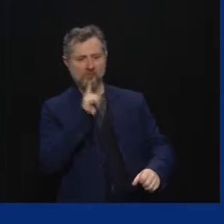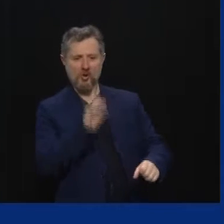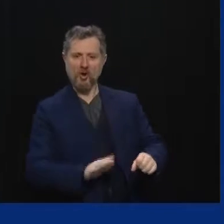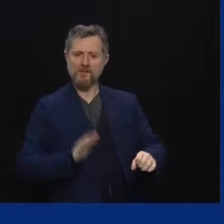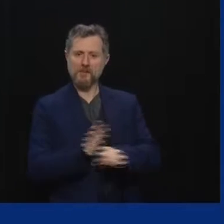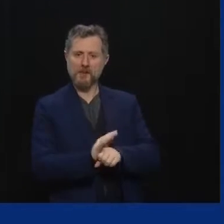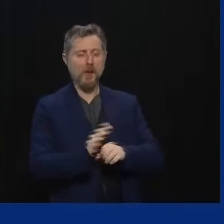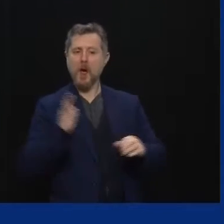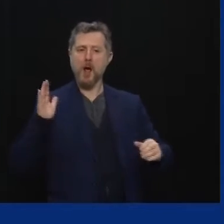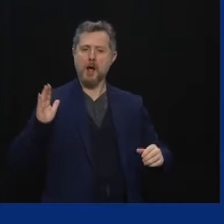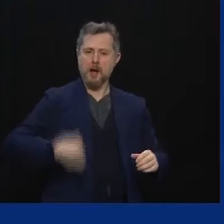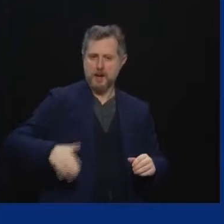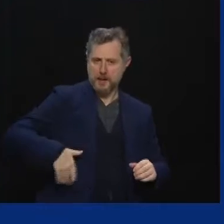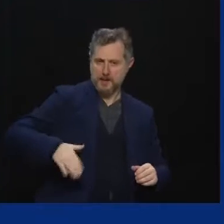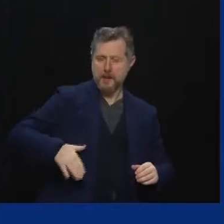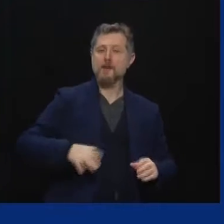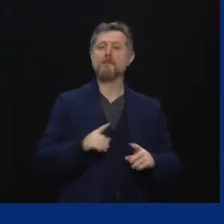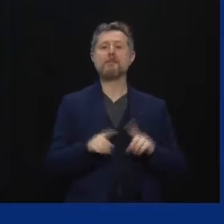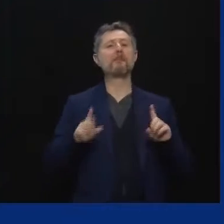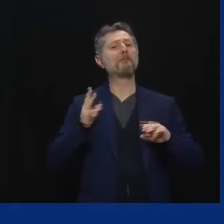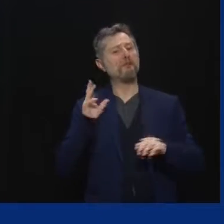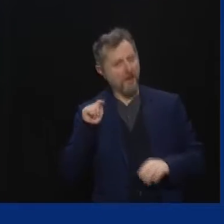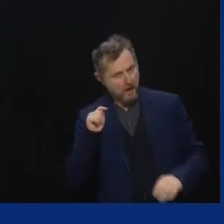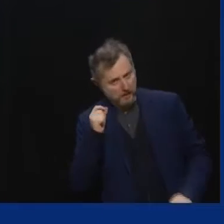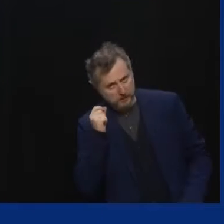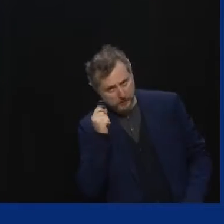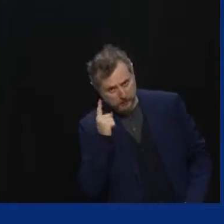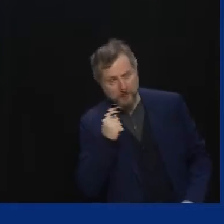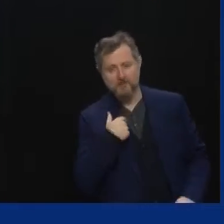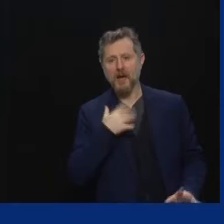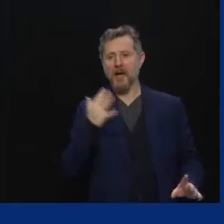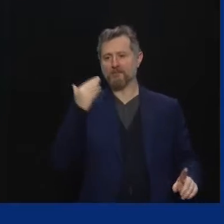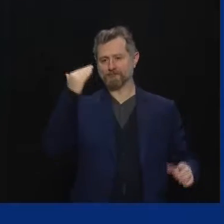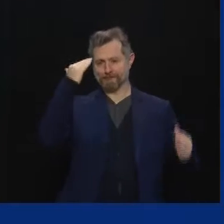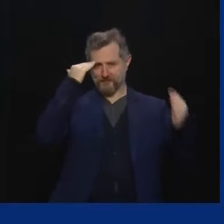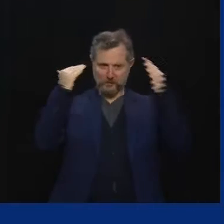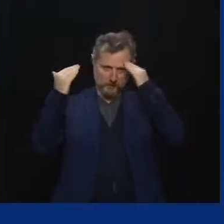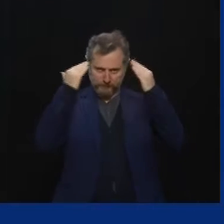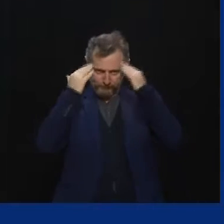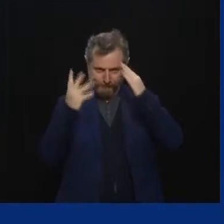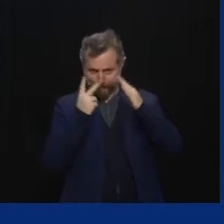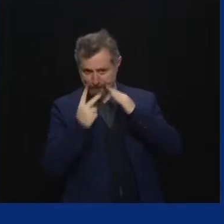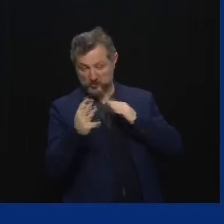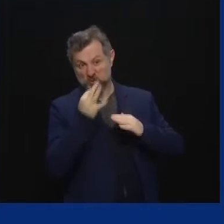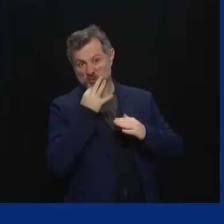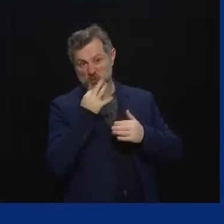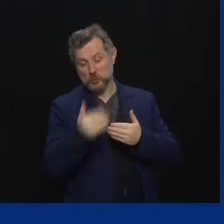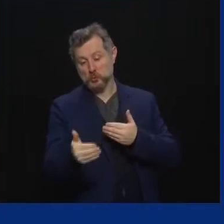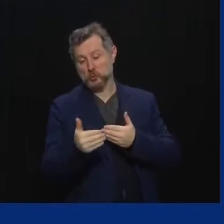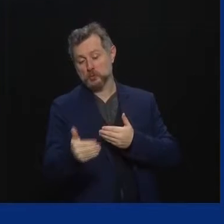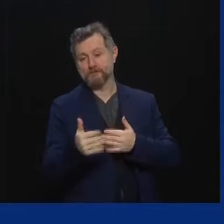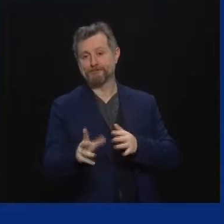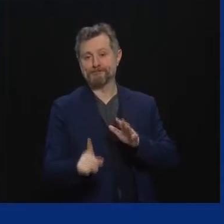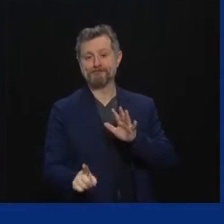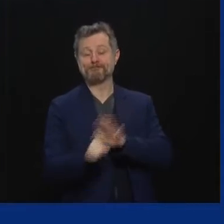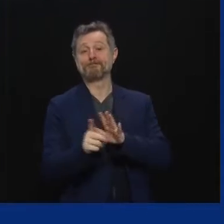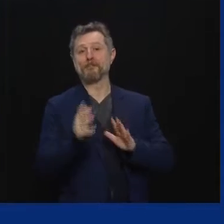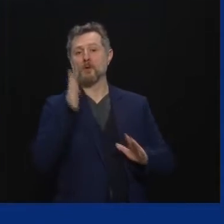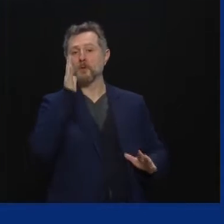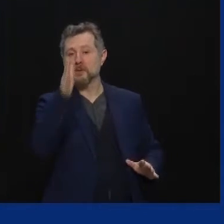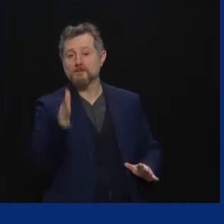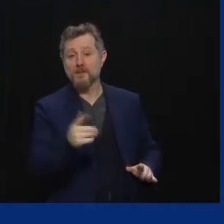very cognizant of the fact that it is very likely soon that someone is going to test positive for this. We've been ready. We're